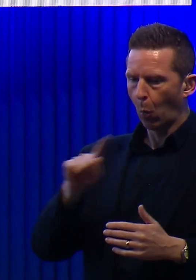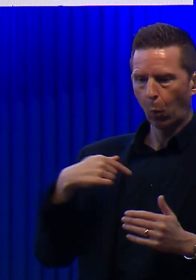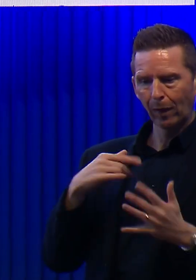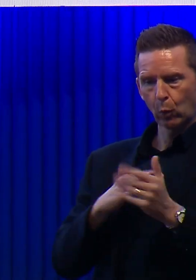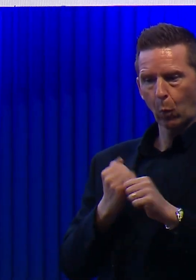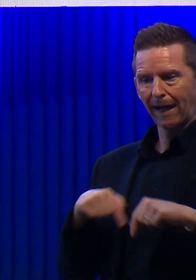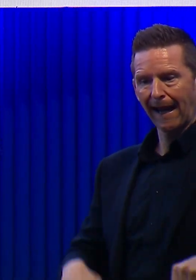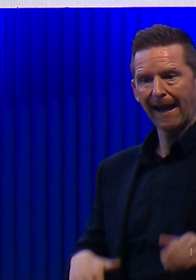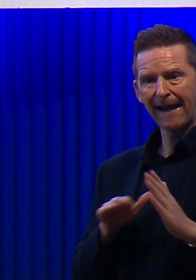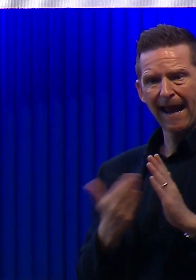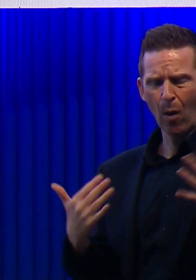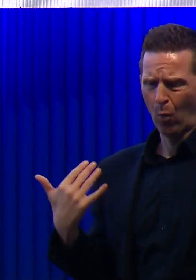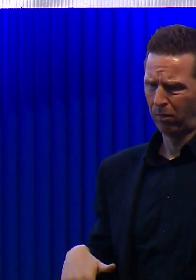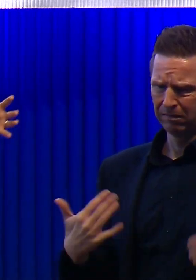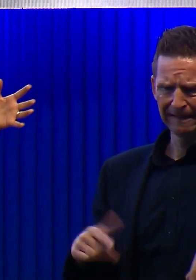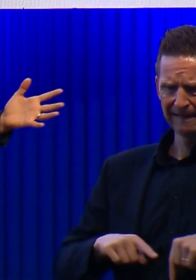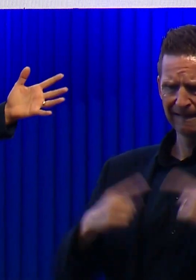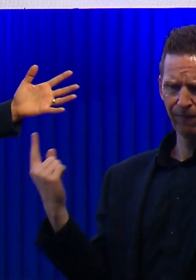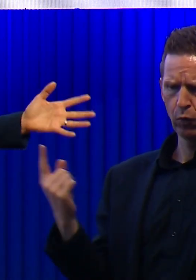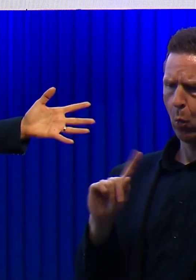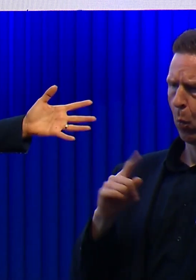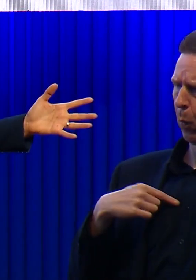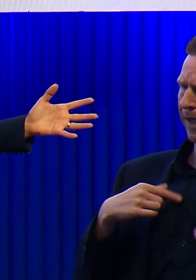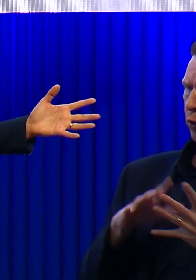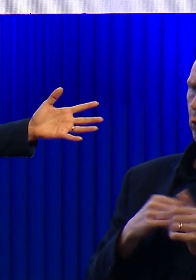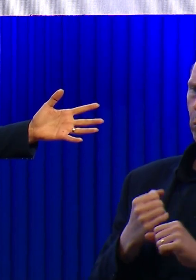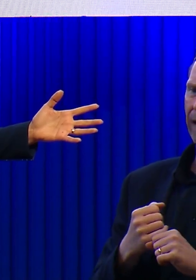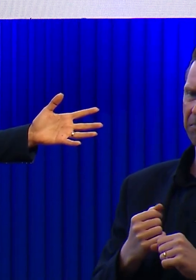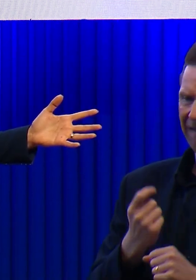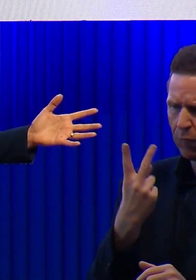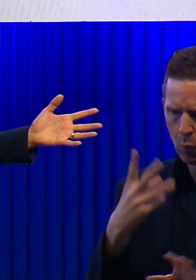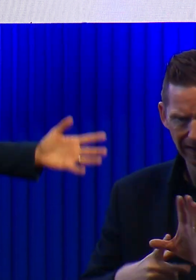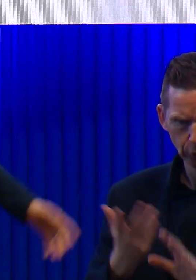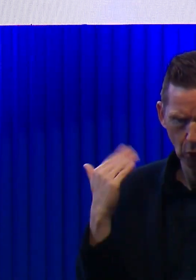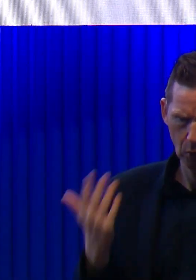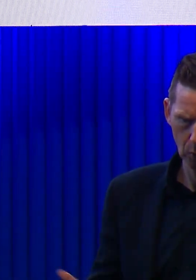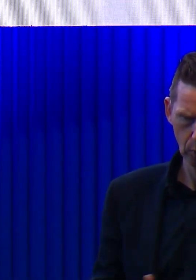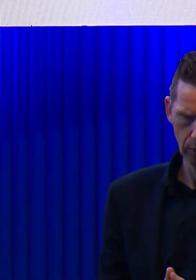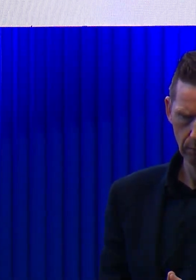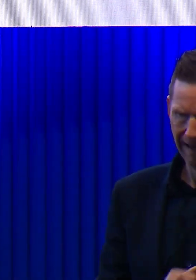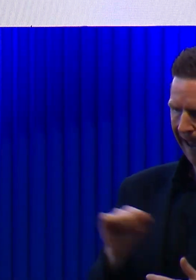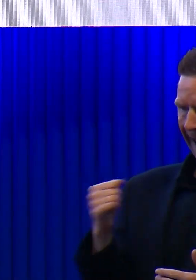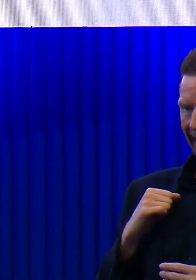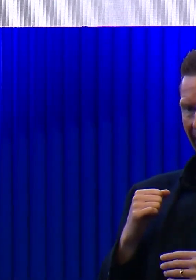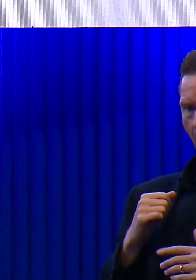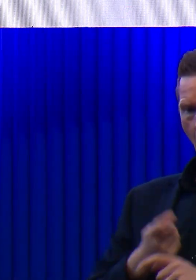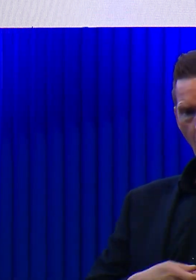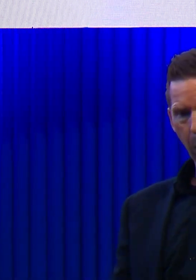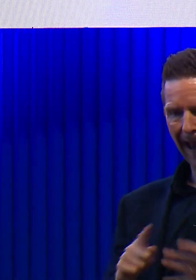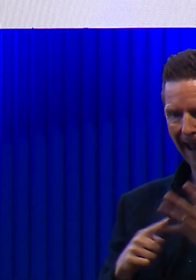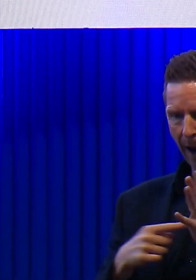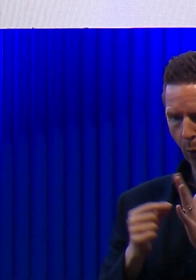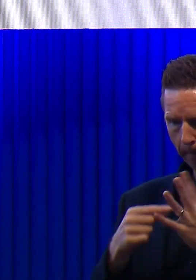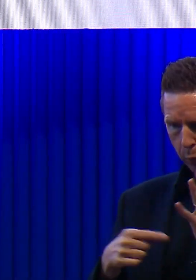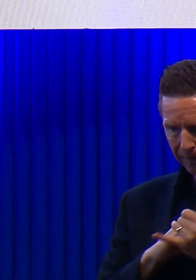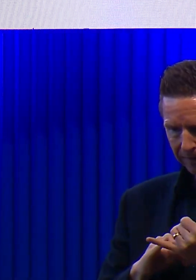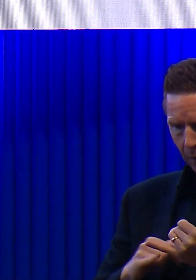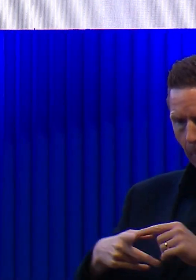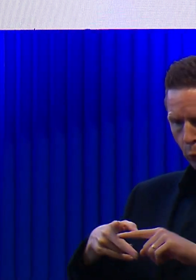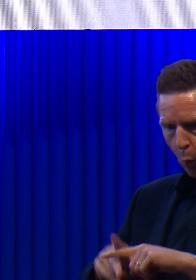it's vastly different to what we were doing a few years ago. Our outputs, the tools we're using, what